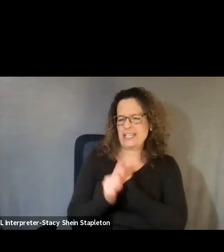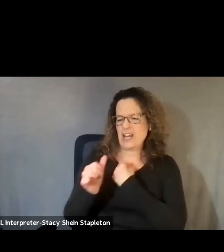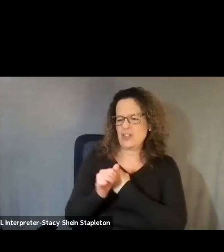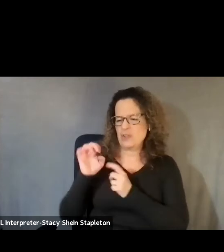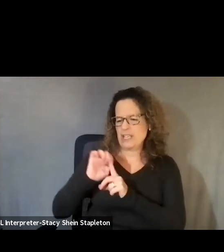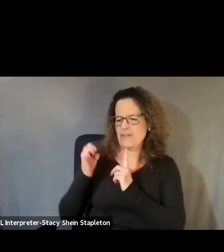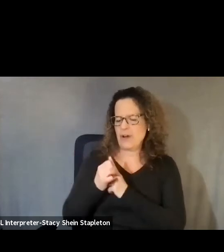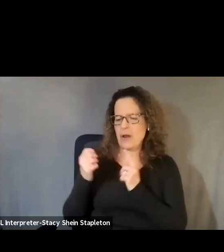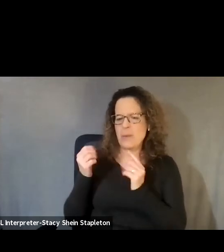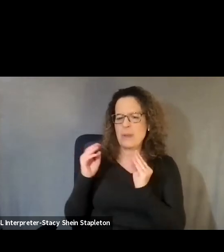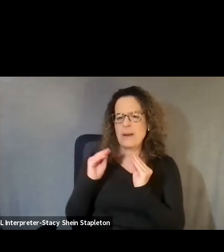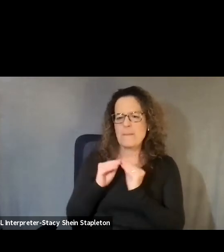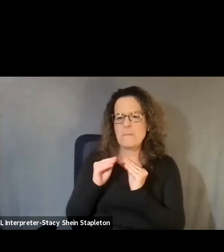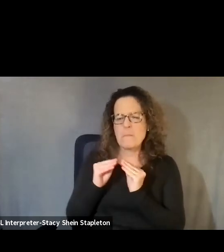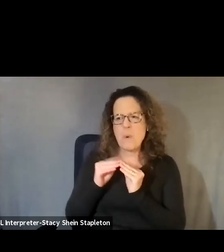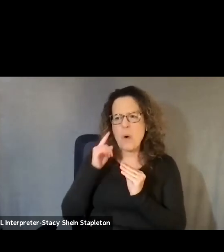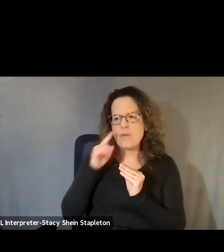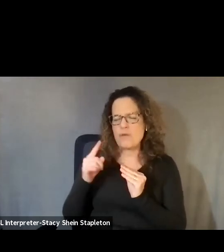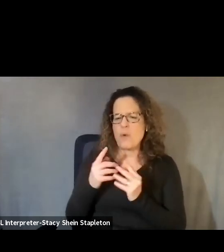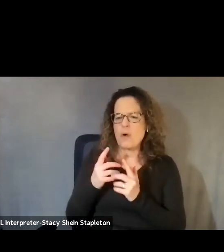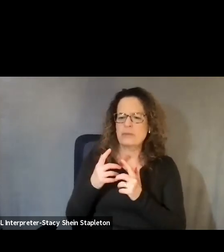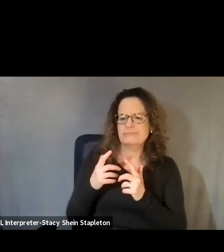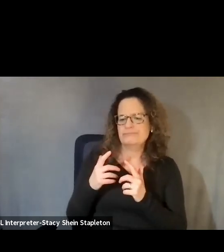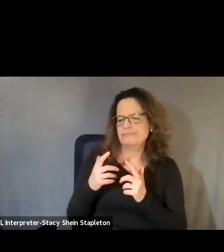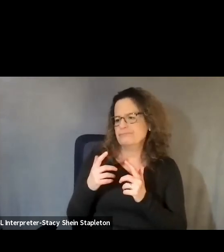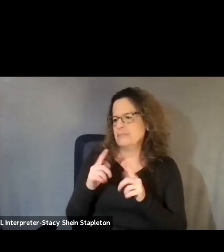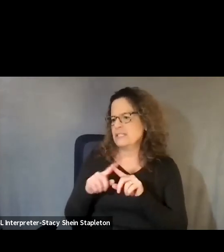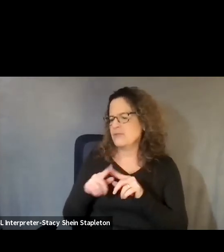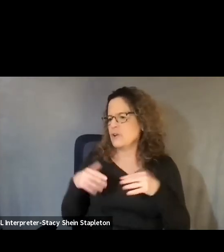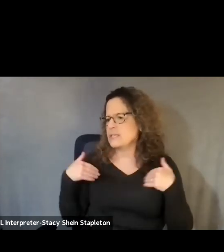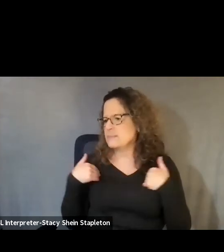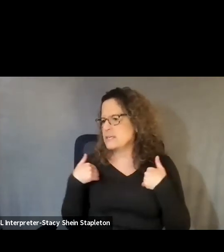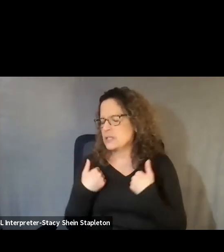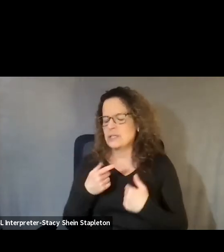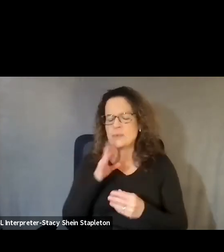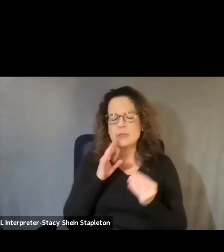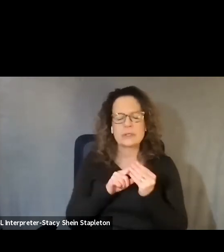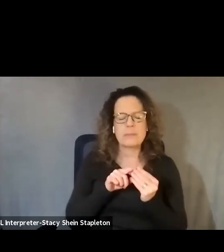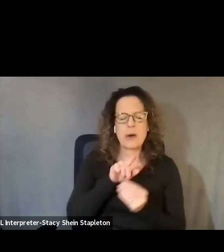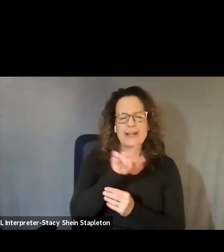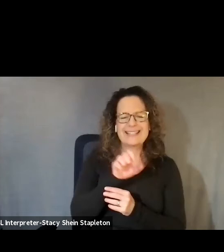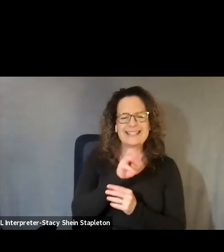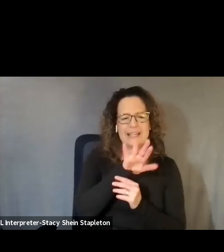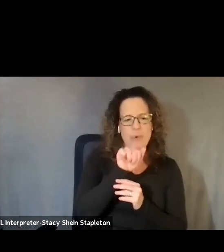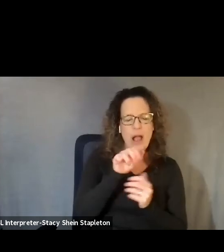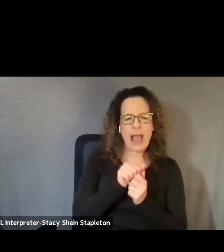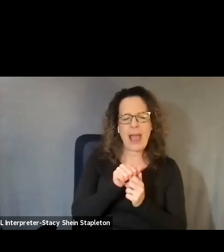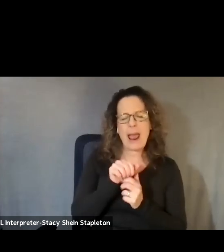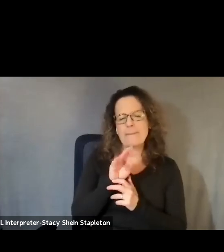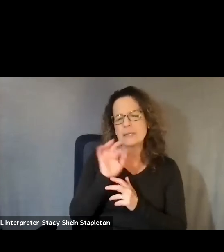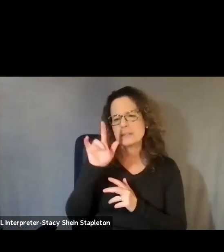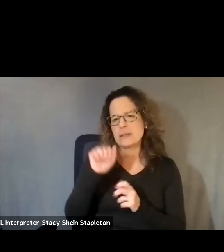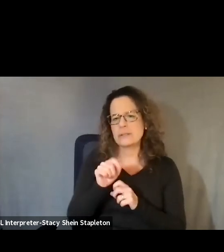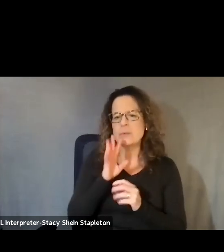for invasive species in the Great Lakes. You heard Luke talk about zebra and quagga mussels before. We'll talk about Asian carp